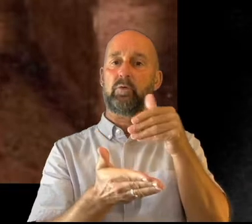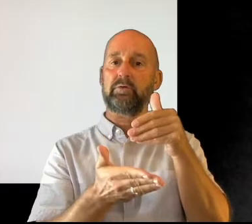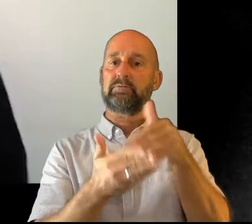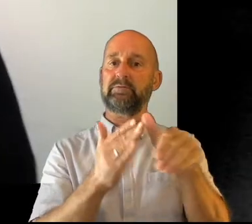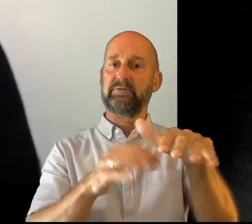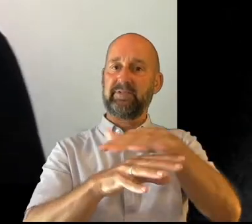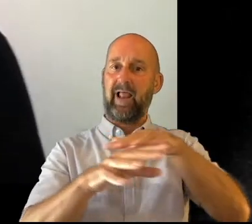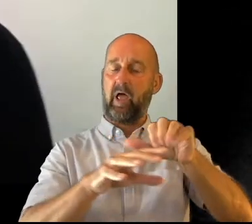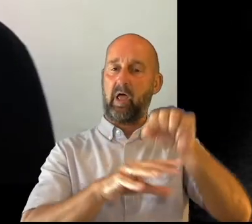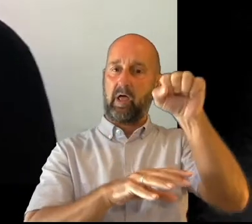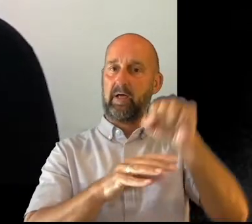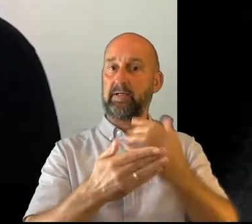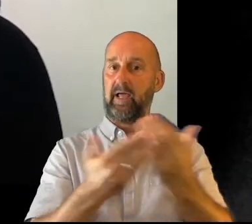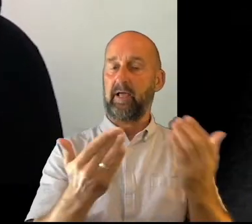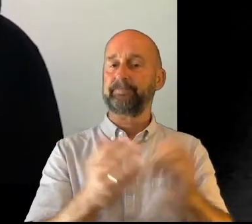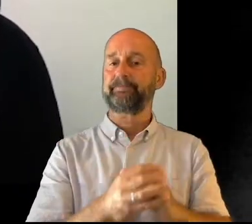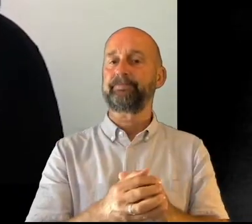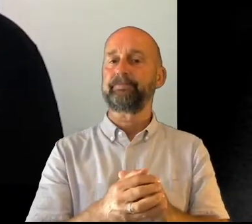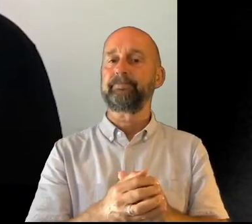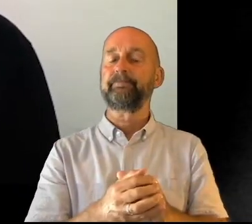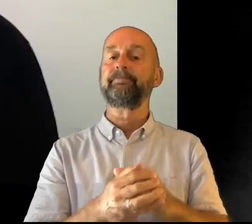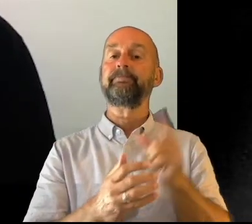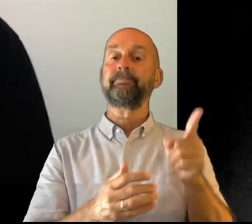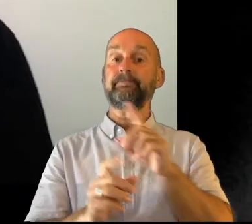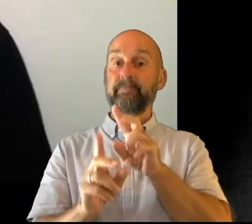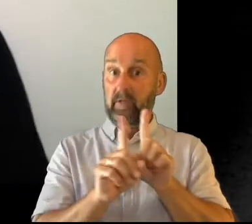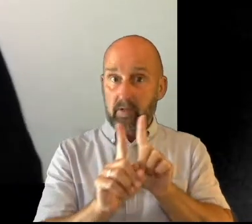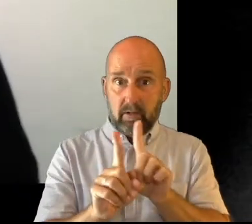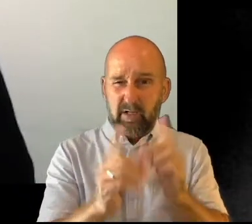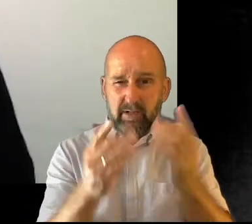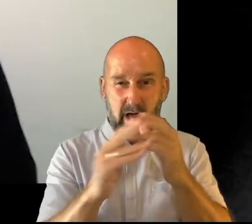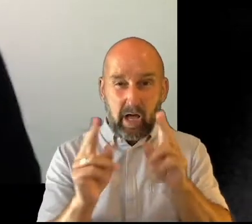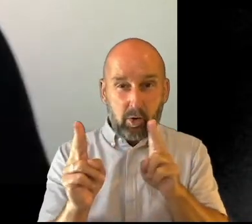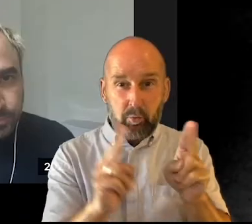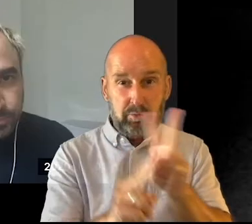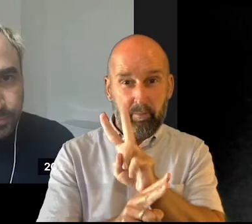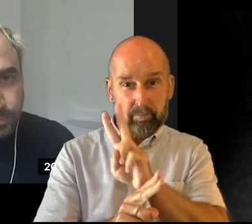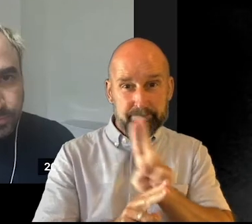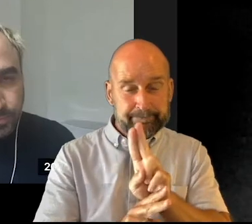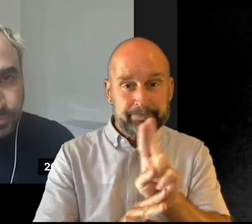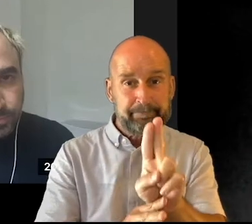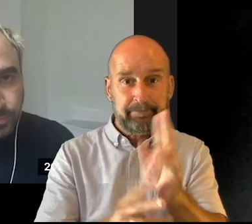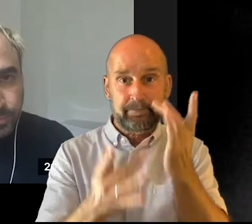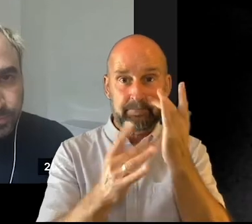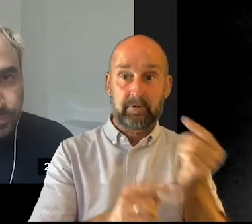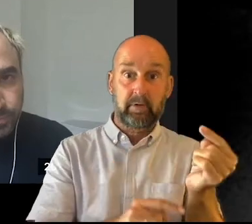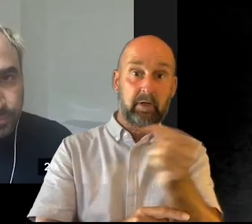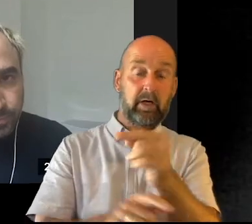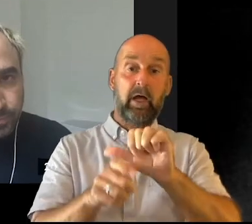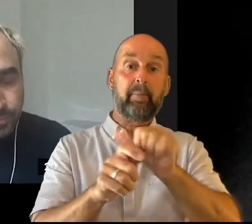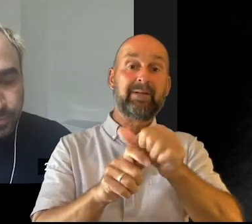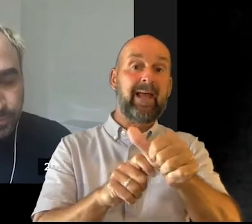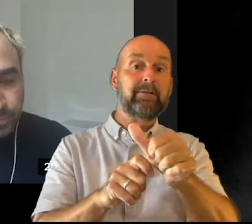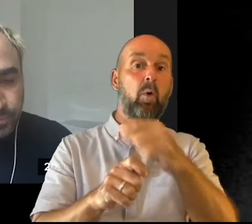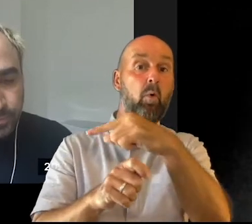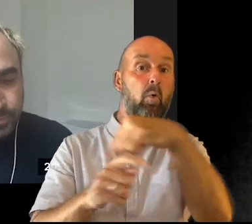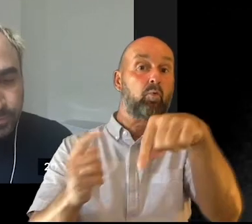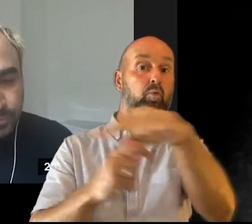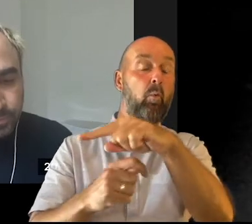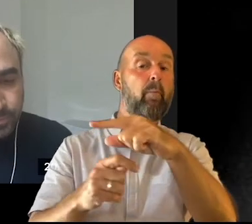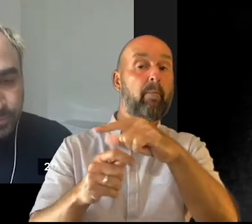day. Kwame leads Samrah by the wrist through dark, dank corridors. He indicates towards the potato rumbling room.